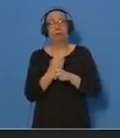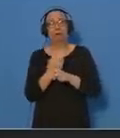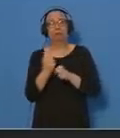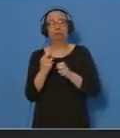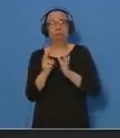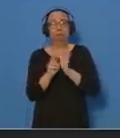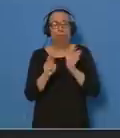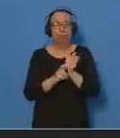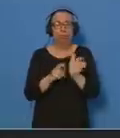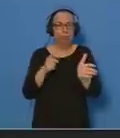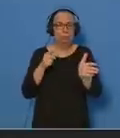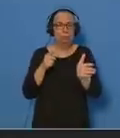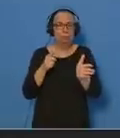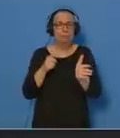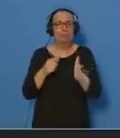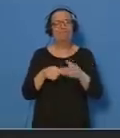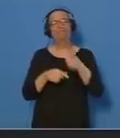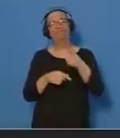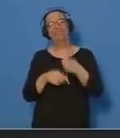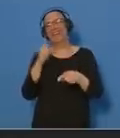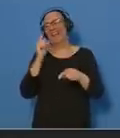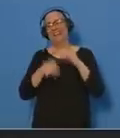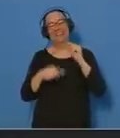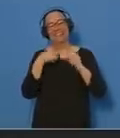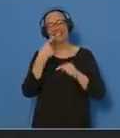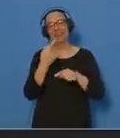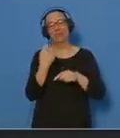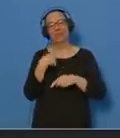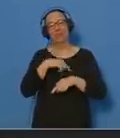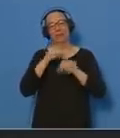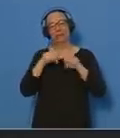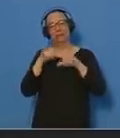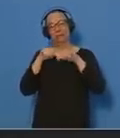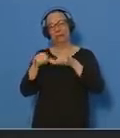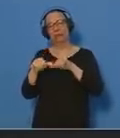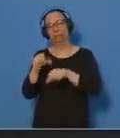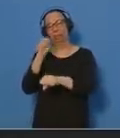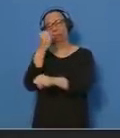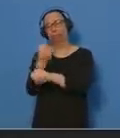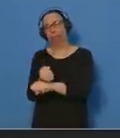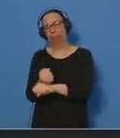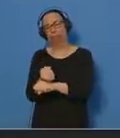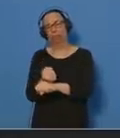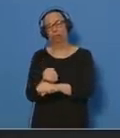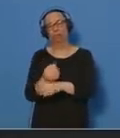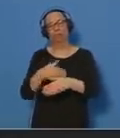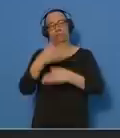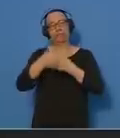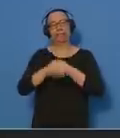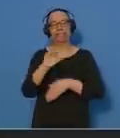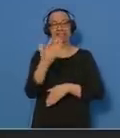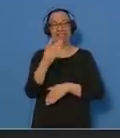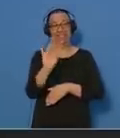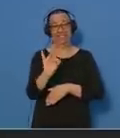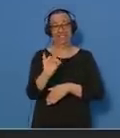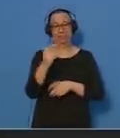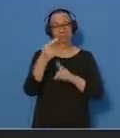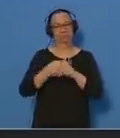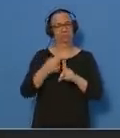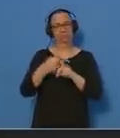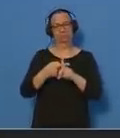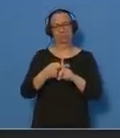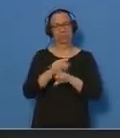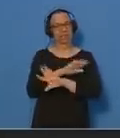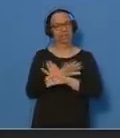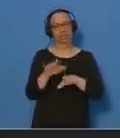entirely certain that we can remain locked in place for the next 18 months, and I don't think that that's something